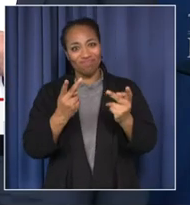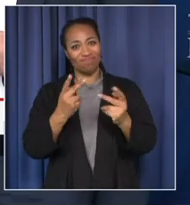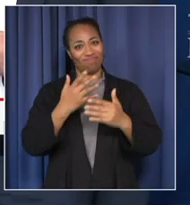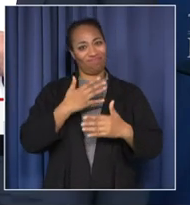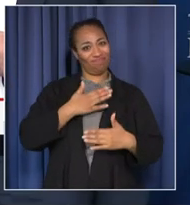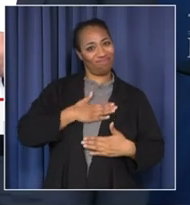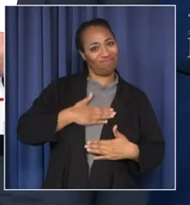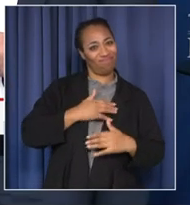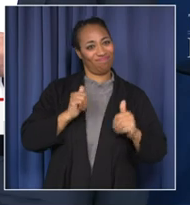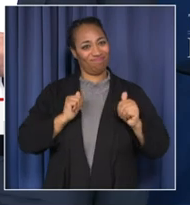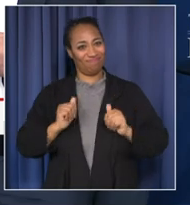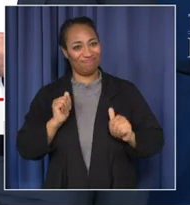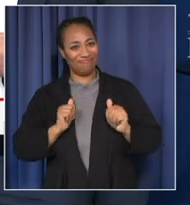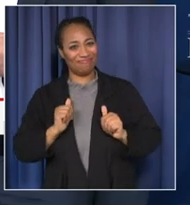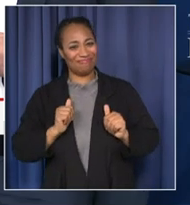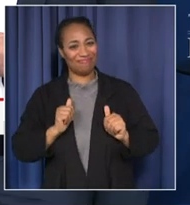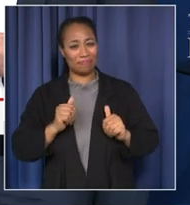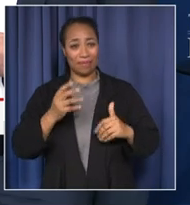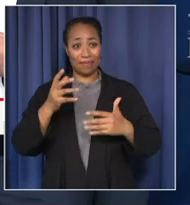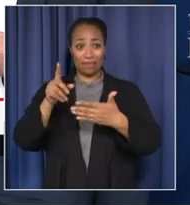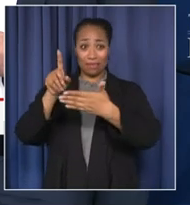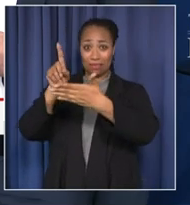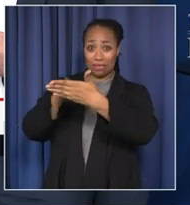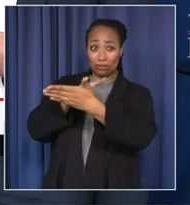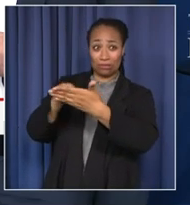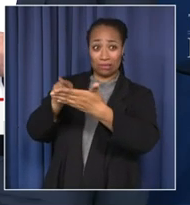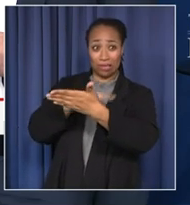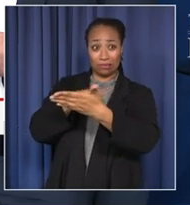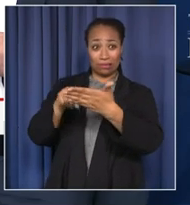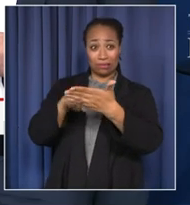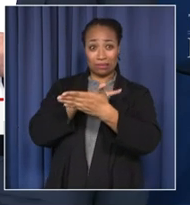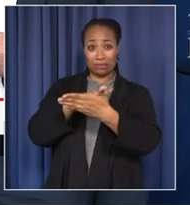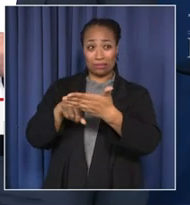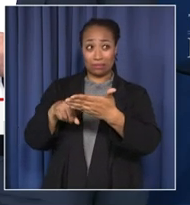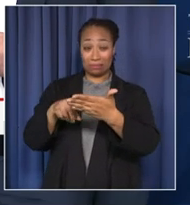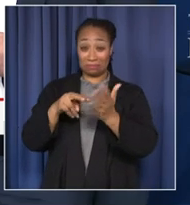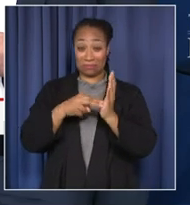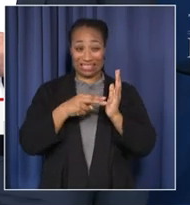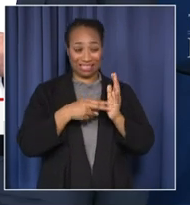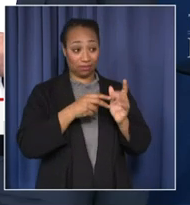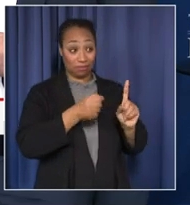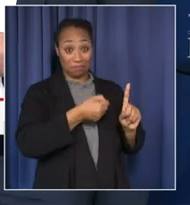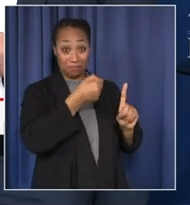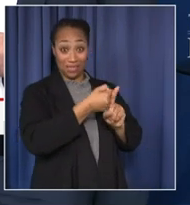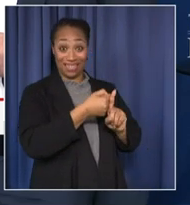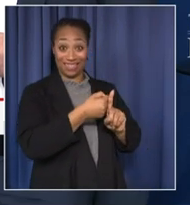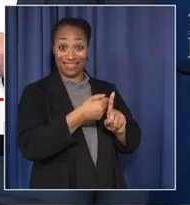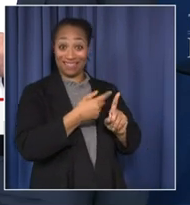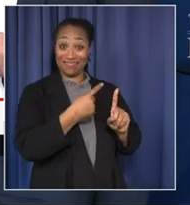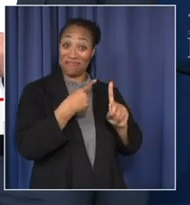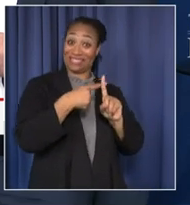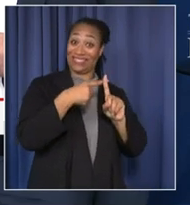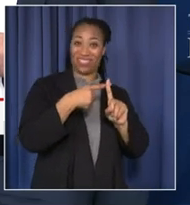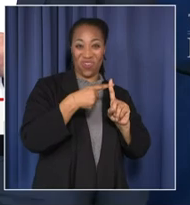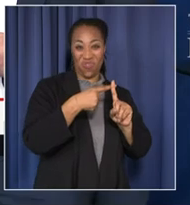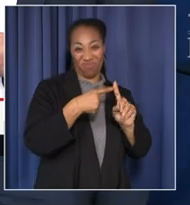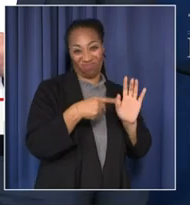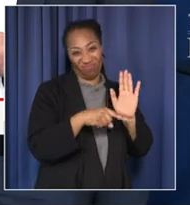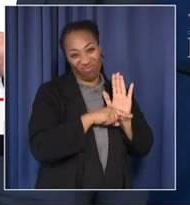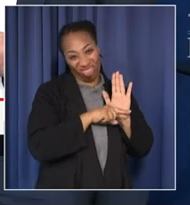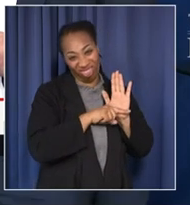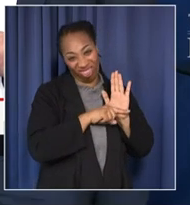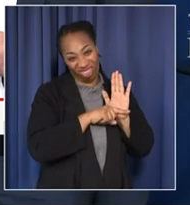shows and affecting economic development. So when you say you want to have a beautiful capital like we do, you